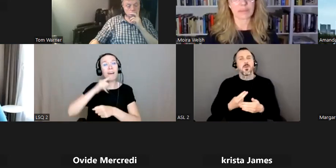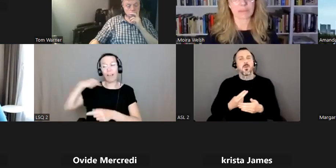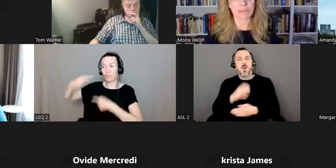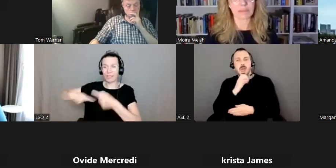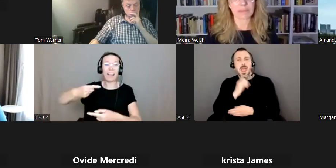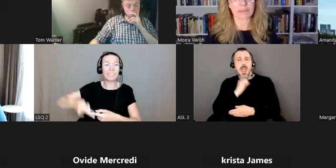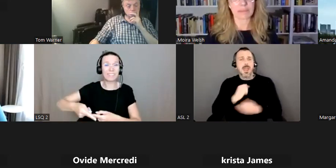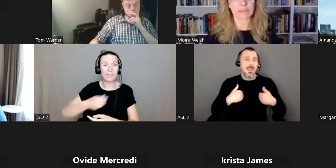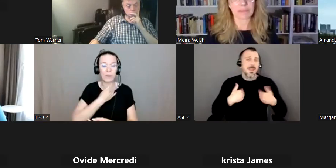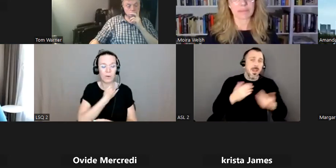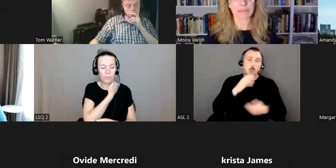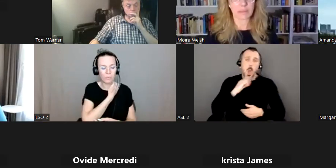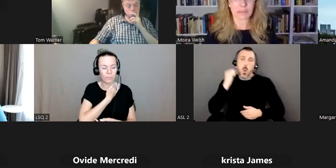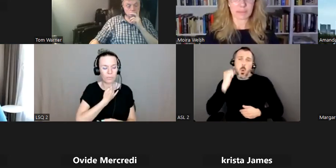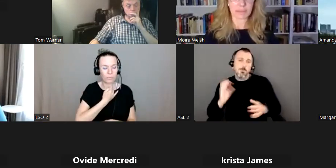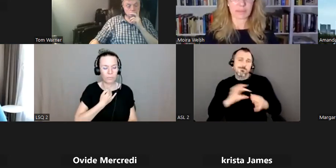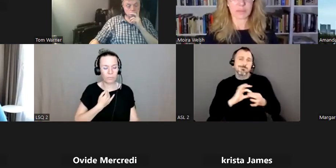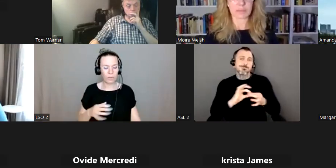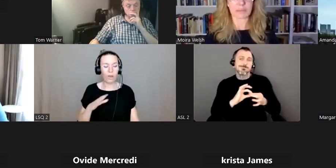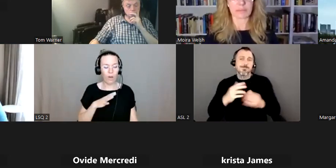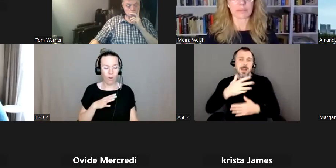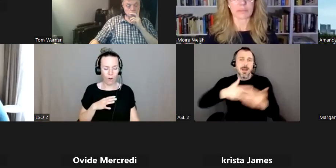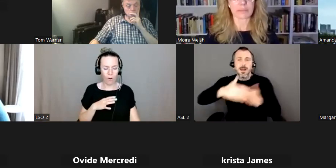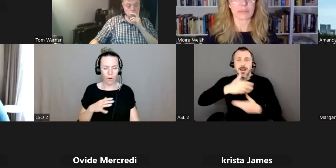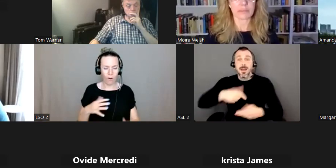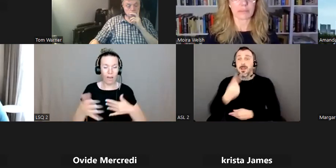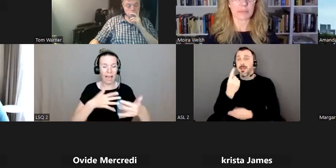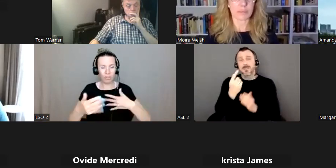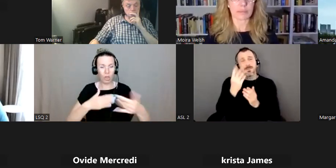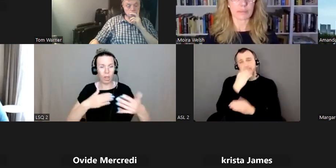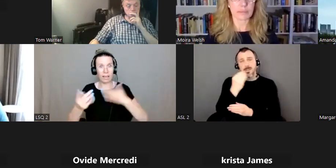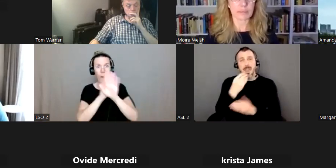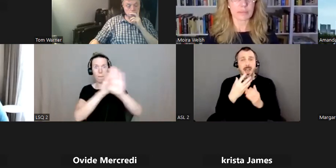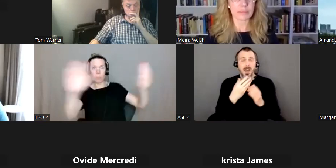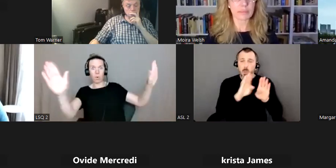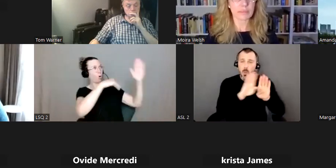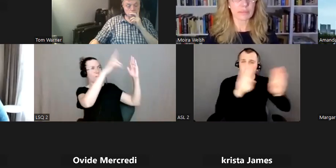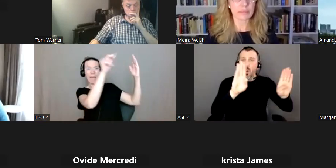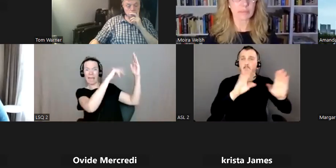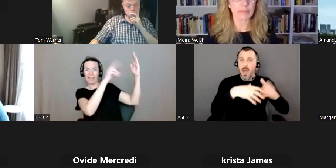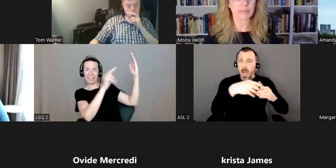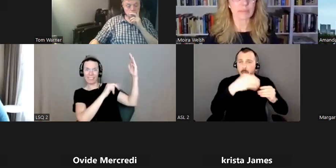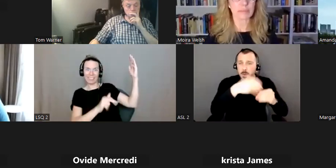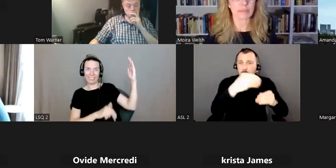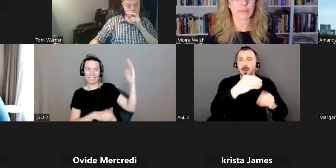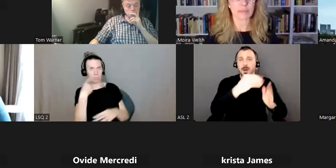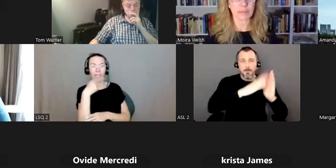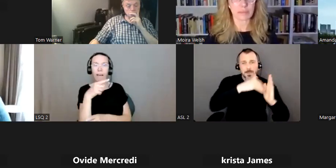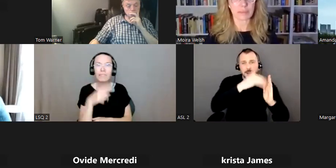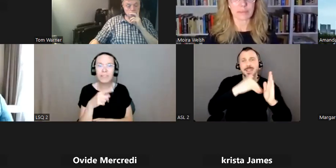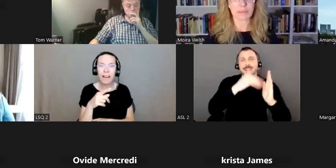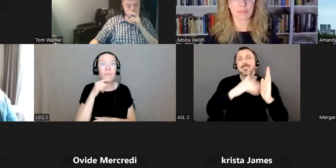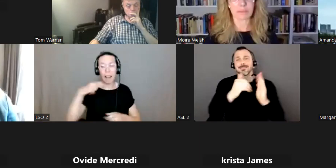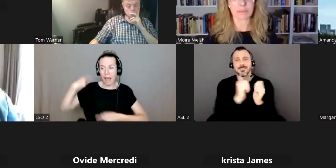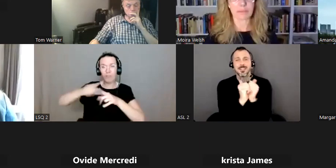murals, for God's sake, like beautiful idea, like an arts idea, but intergenerationally. And I think they'll learn so much together.